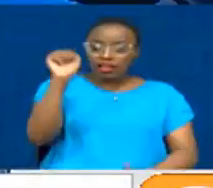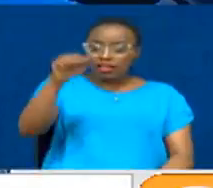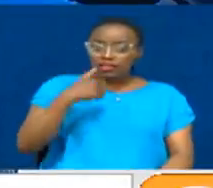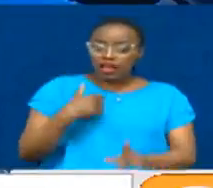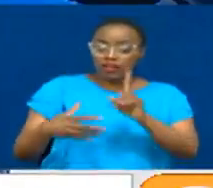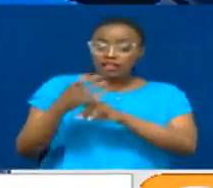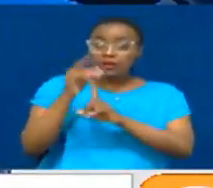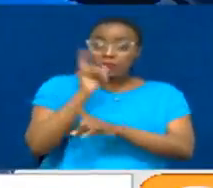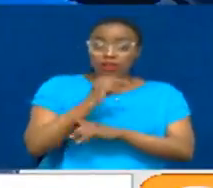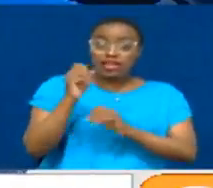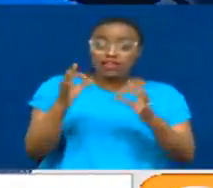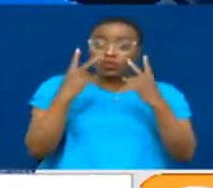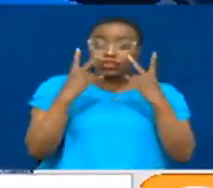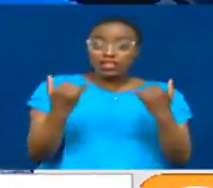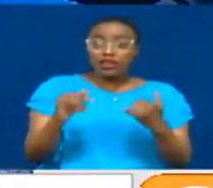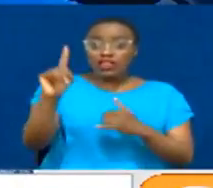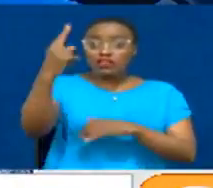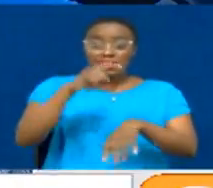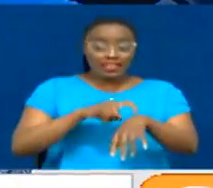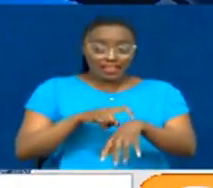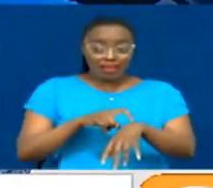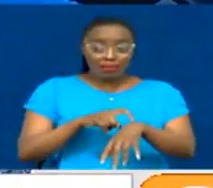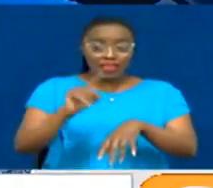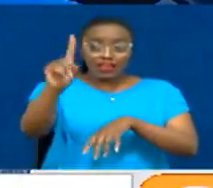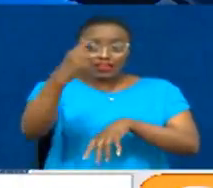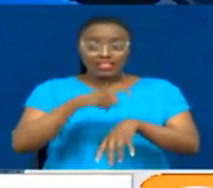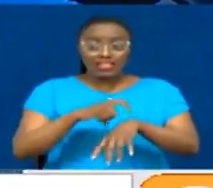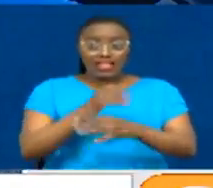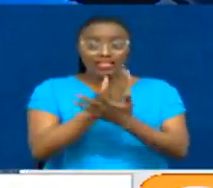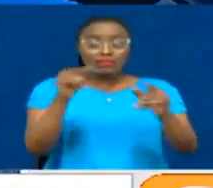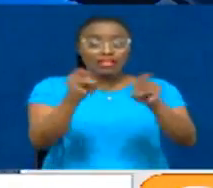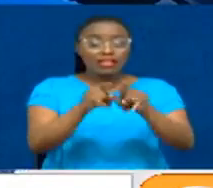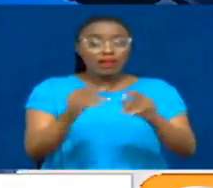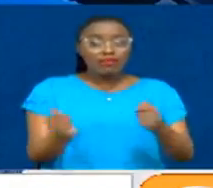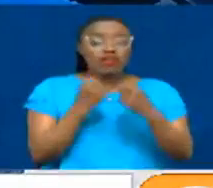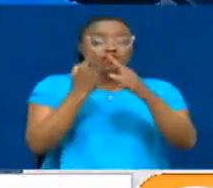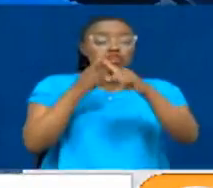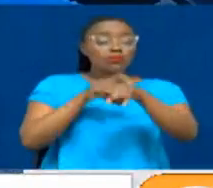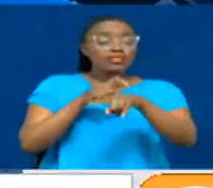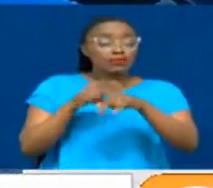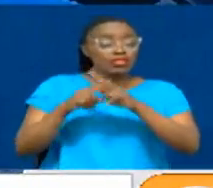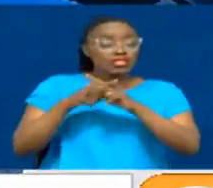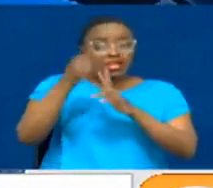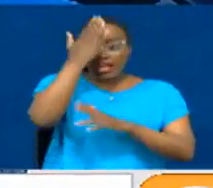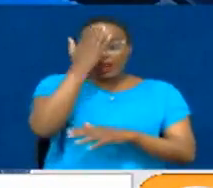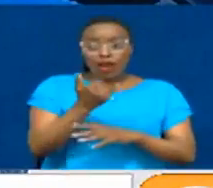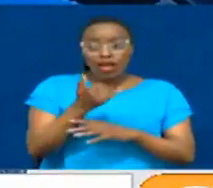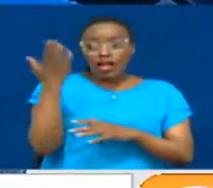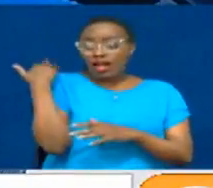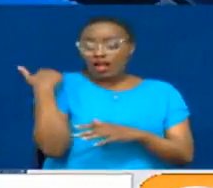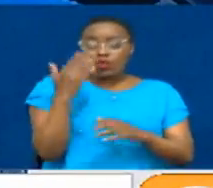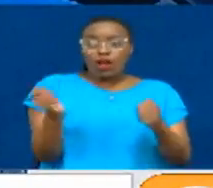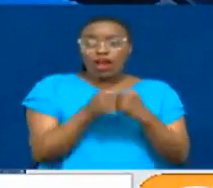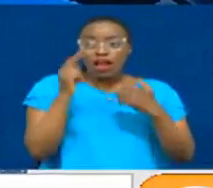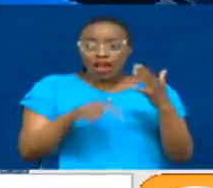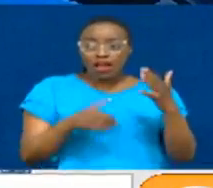Because if you notice, this is the first time something in this scale has happened since we started that. Mm-hmm. Because what happened in the past, and I can tell